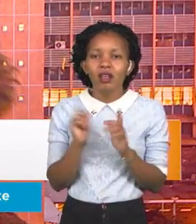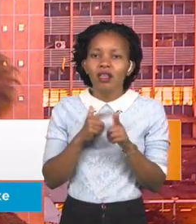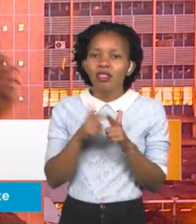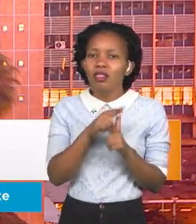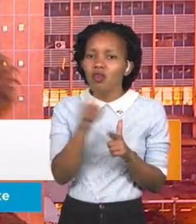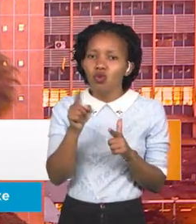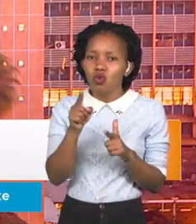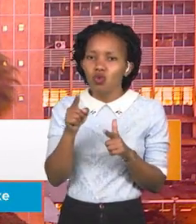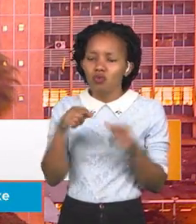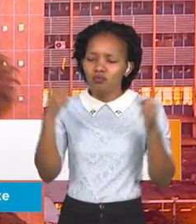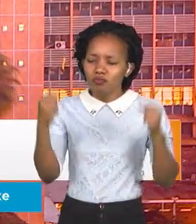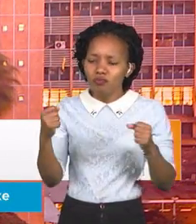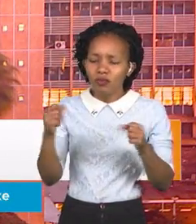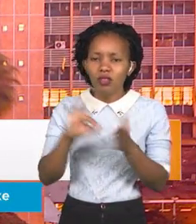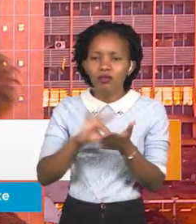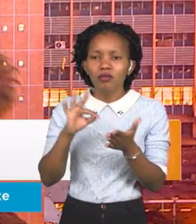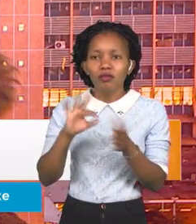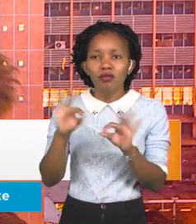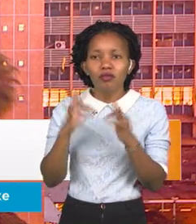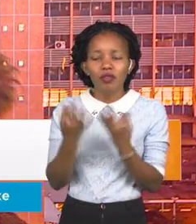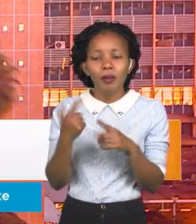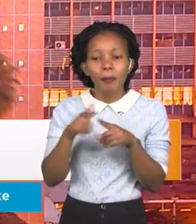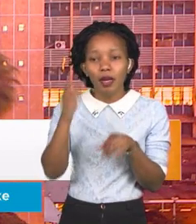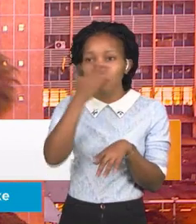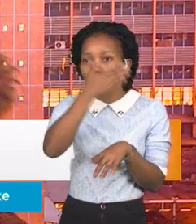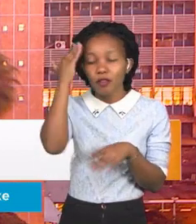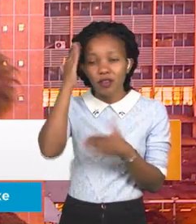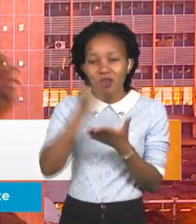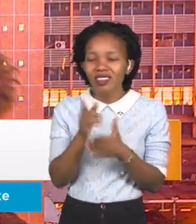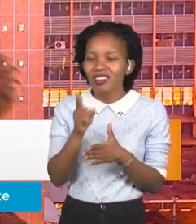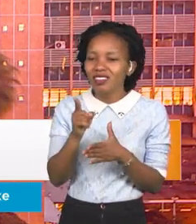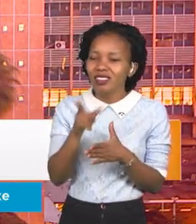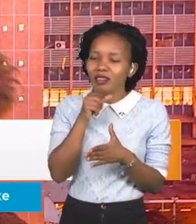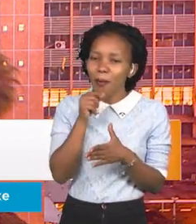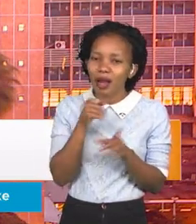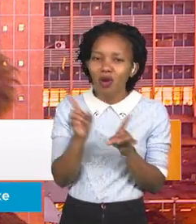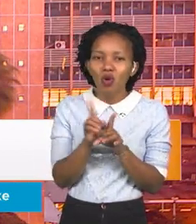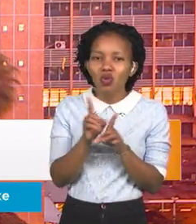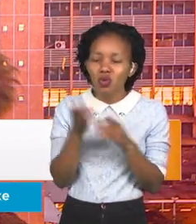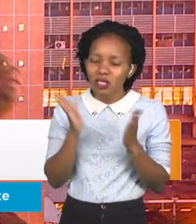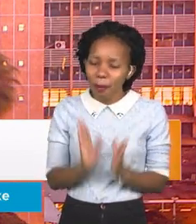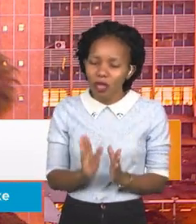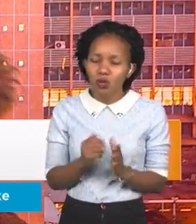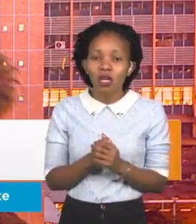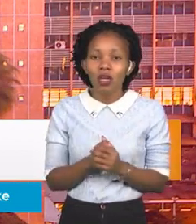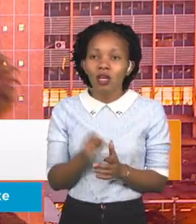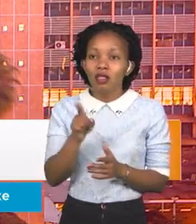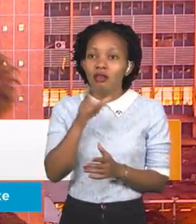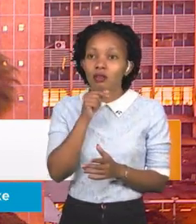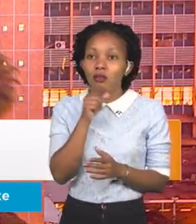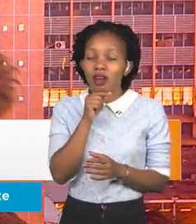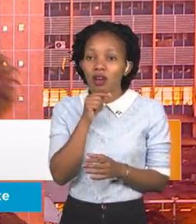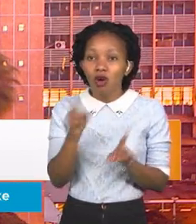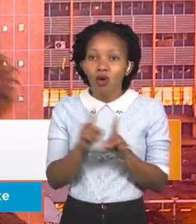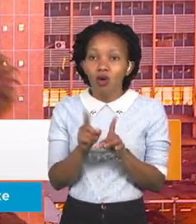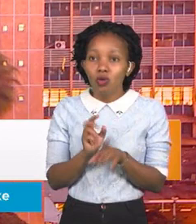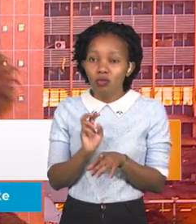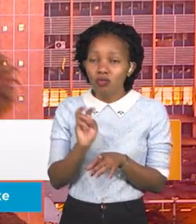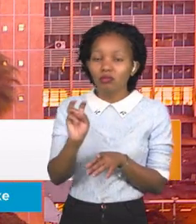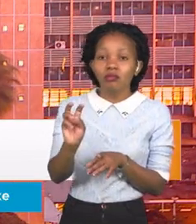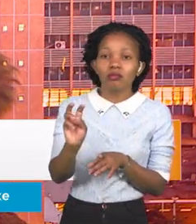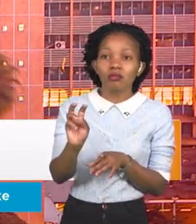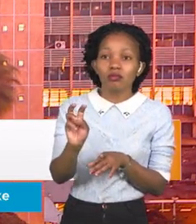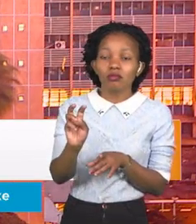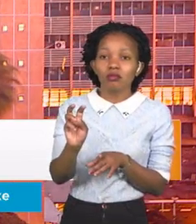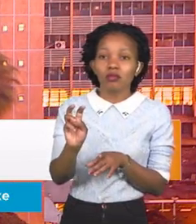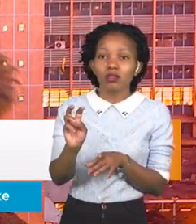should stand up for the family. Mm-hmm. But they forget. This is a human being. Mm-hmm. At the end of the day, this man has watched you batter his mother. So